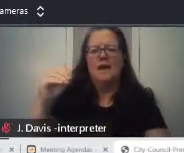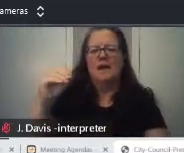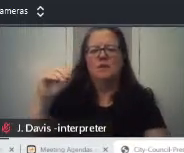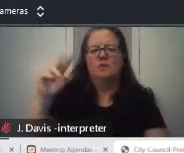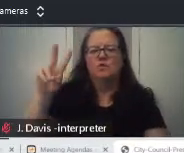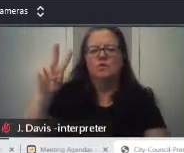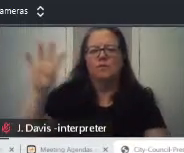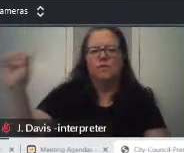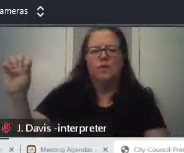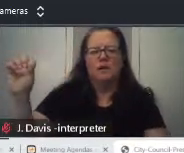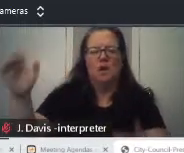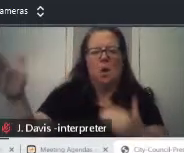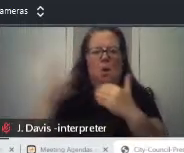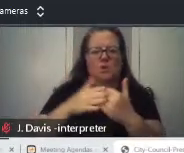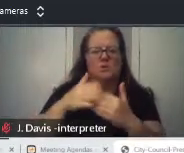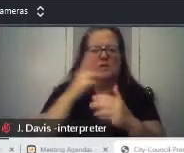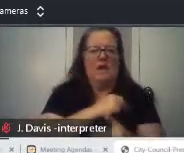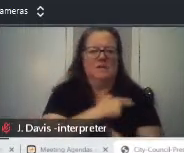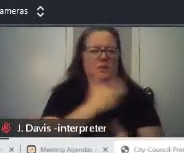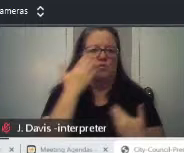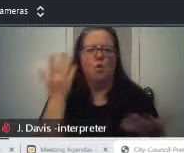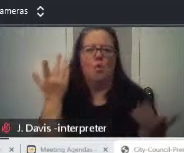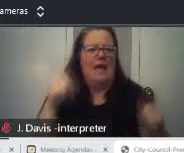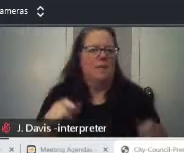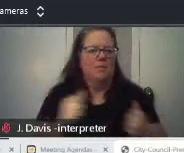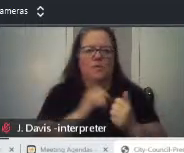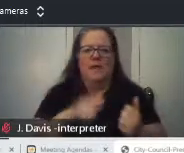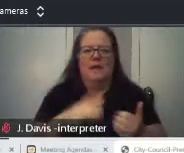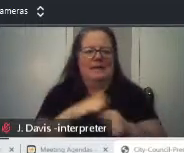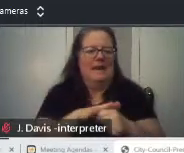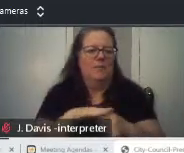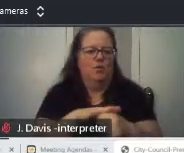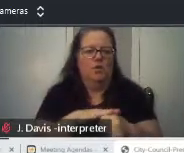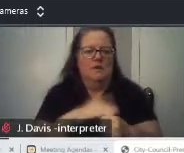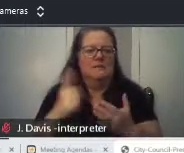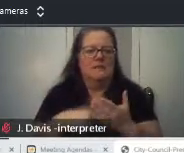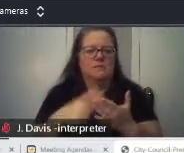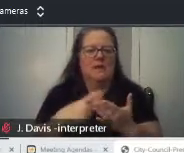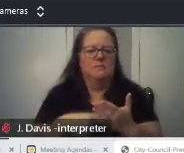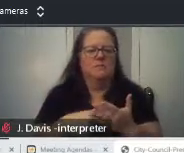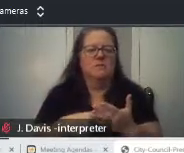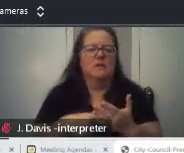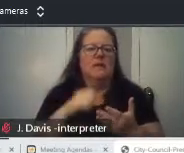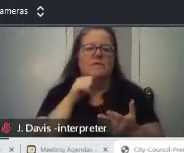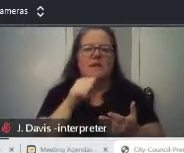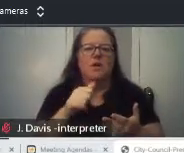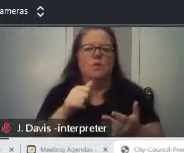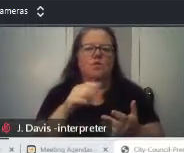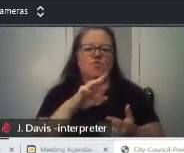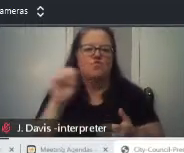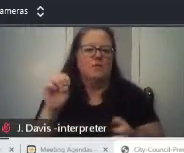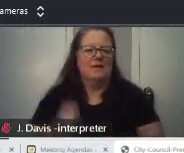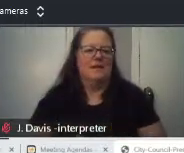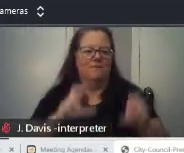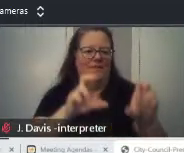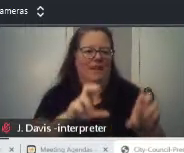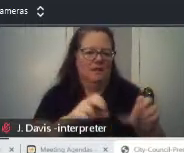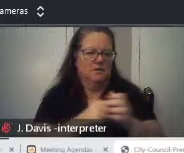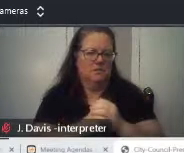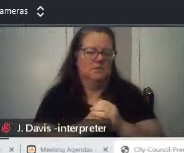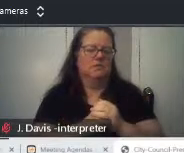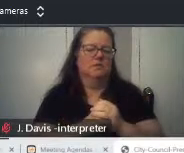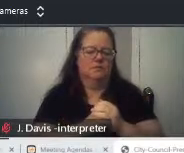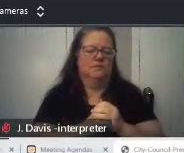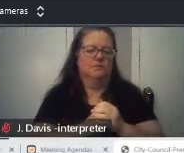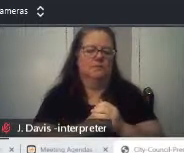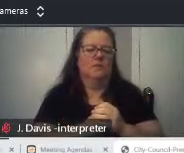Methodist Central. Like, I don't know where the neighborhood really went. It's just what happens to life cycle assets when they don't get reinvested in. And again,